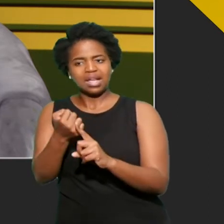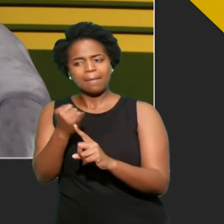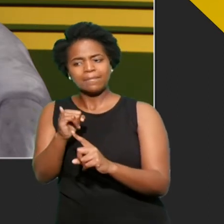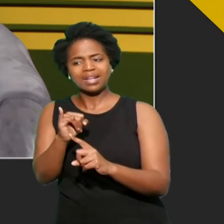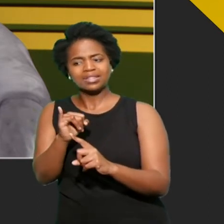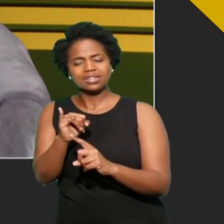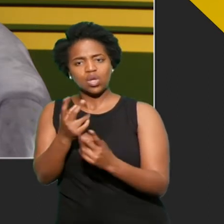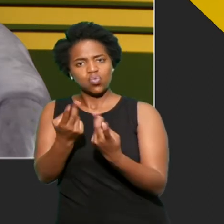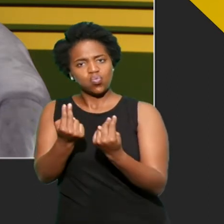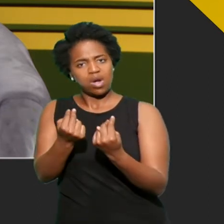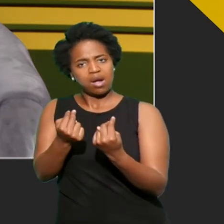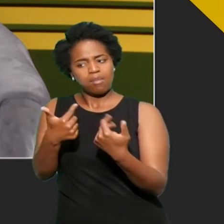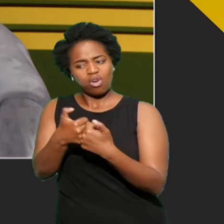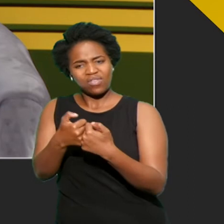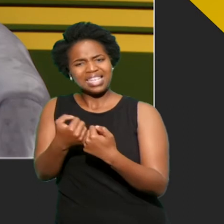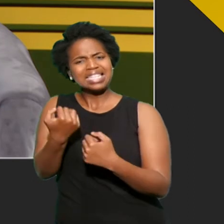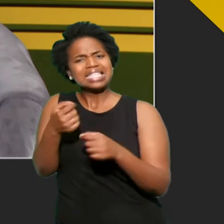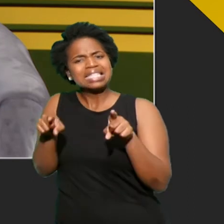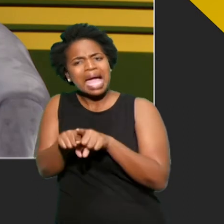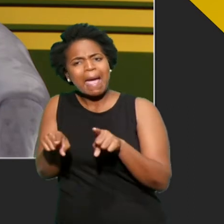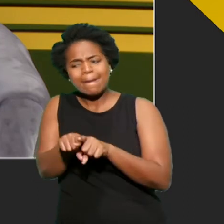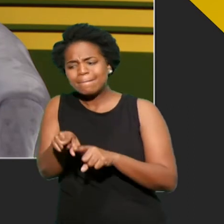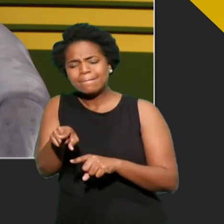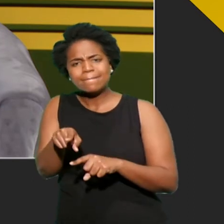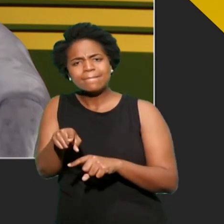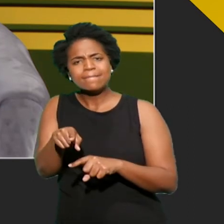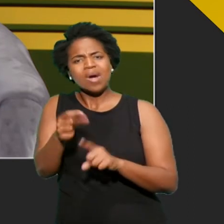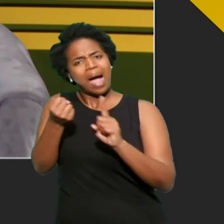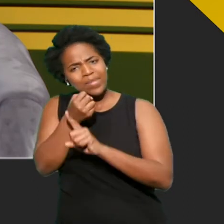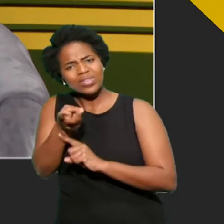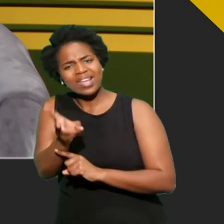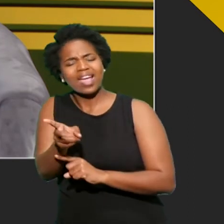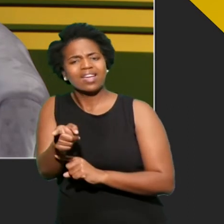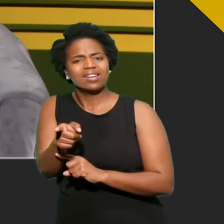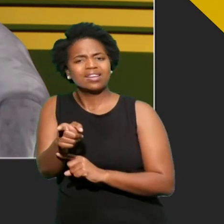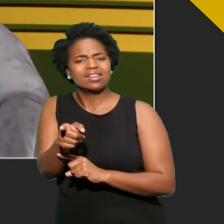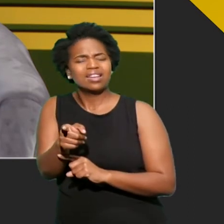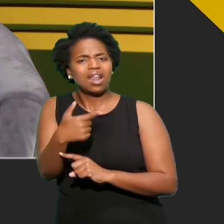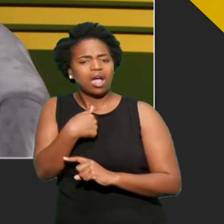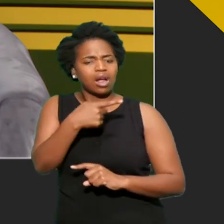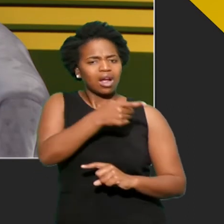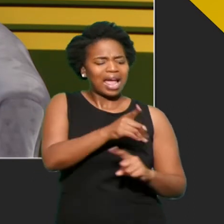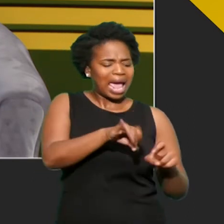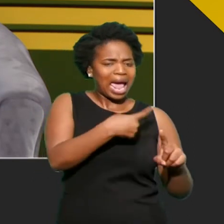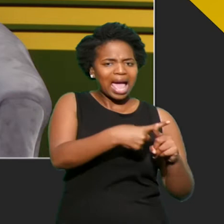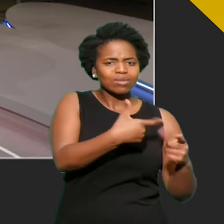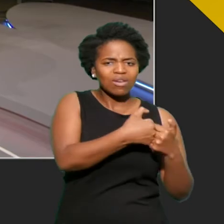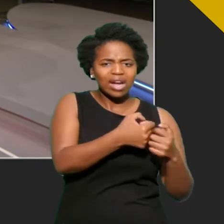What also, how does she attract the same type of relationship where she ends up finding herself as a victim of